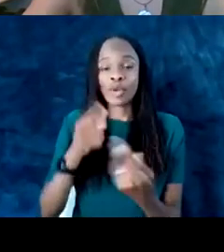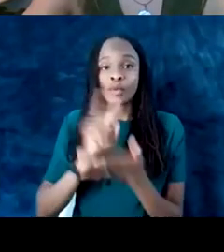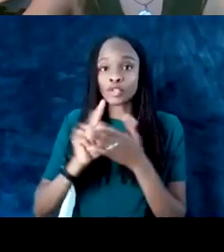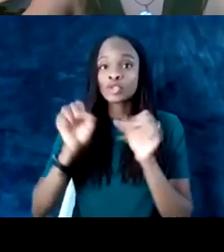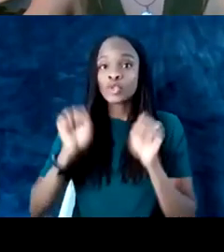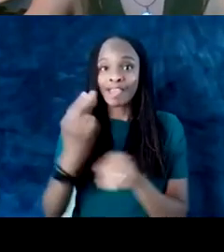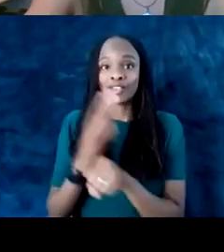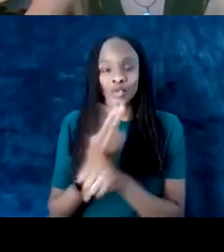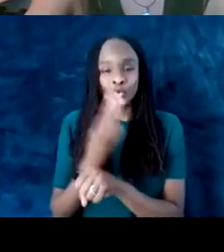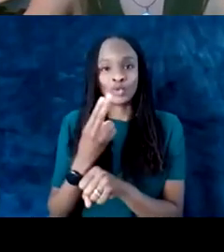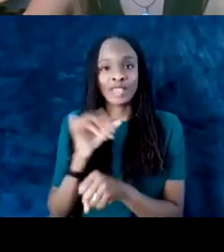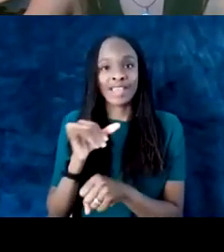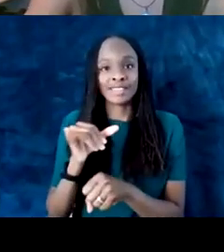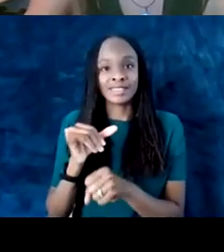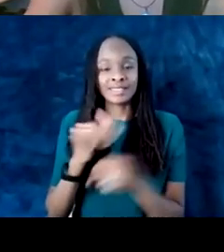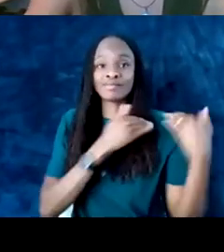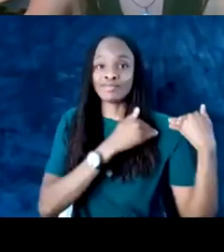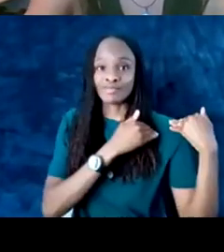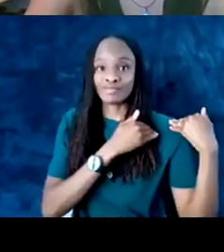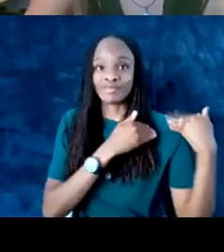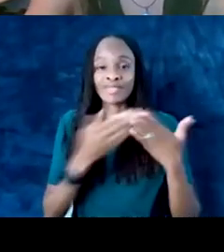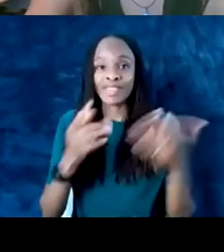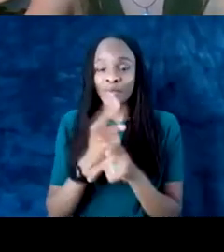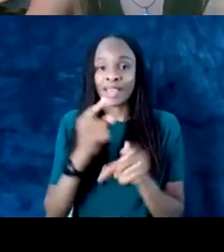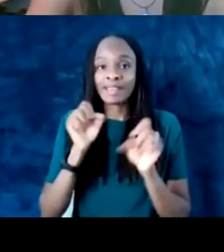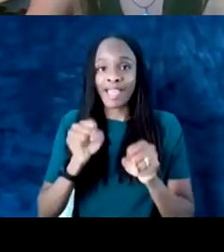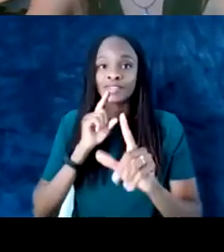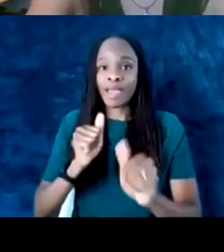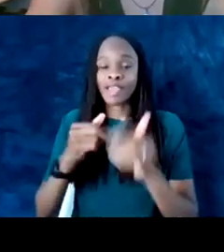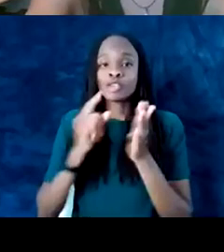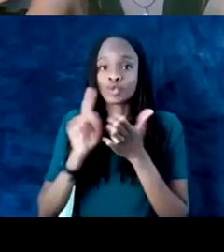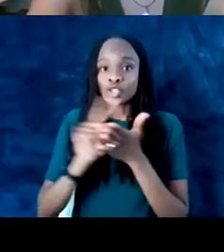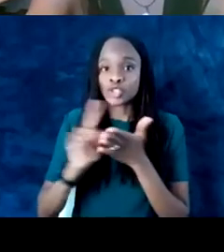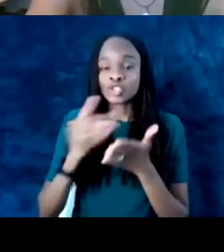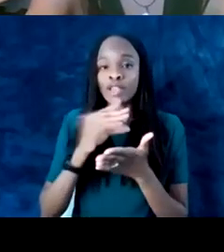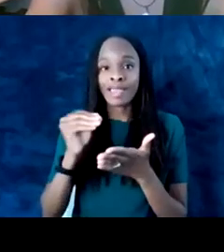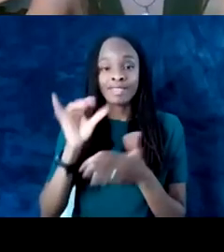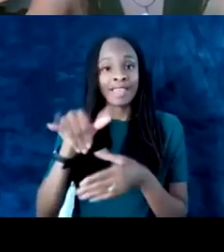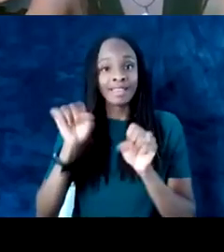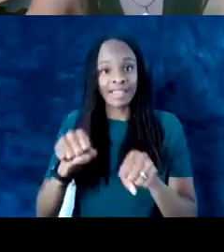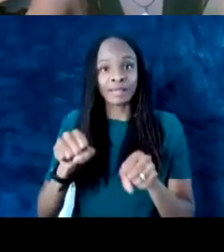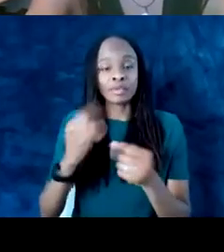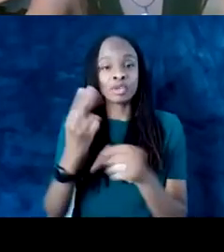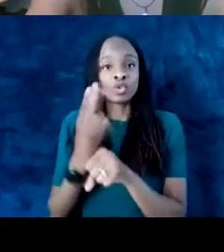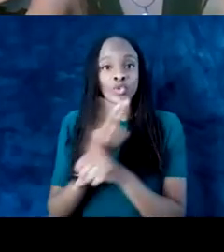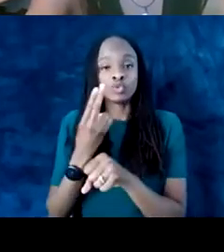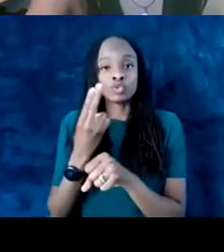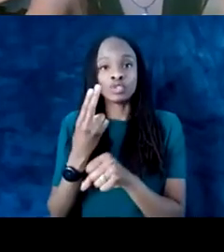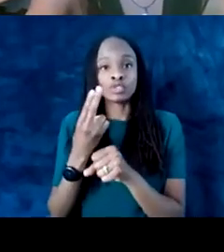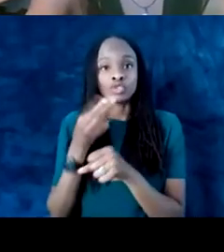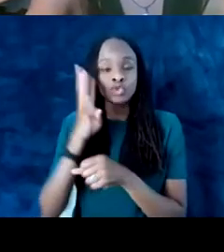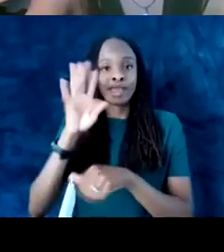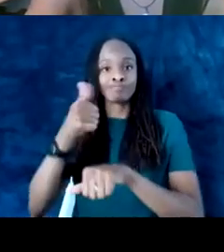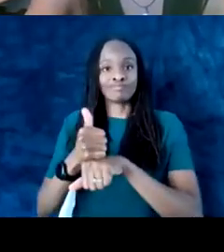used as an accountability mechanism, right? You can demand research, and that can be used to create